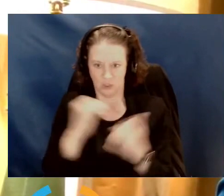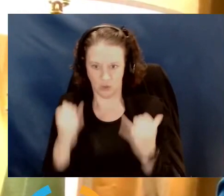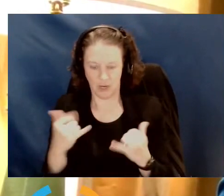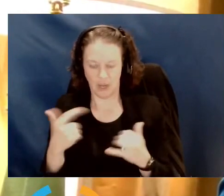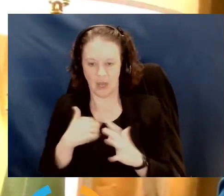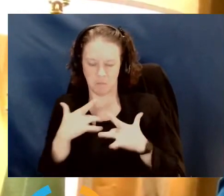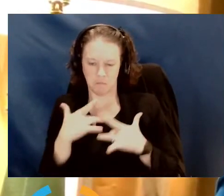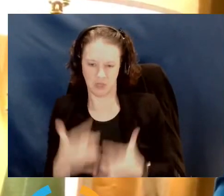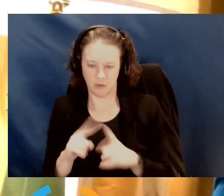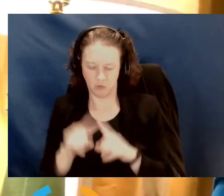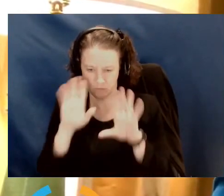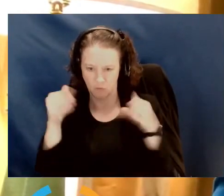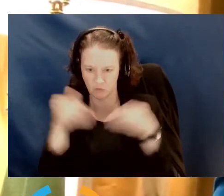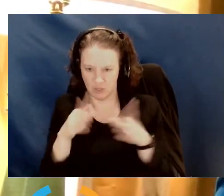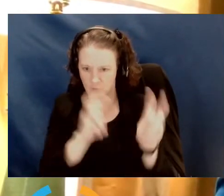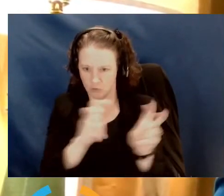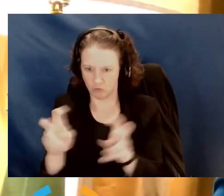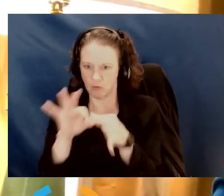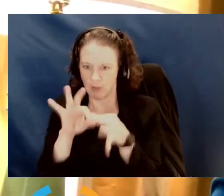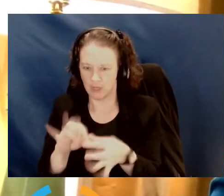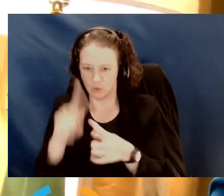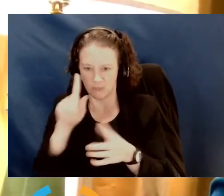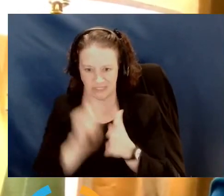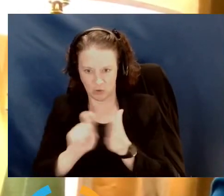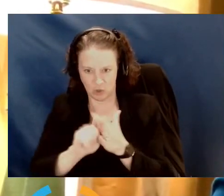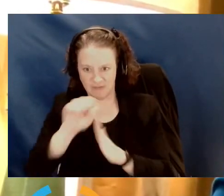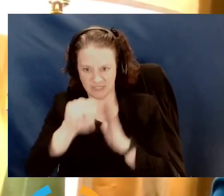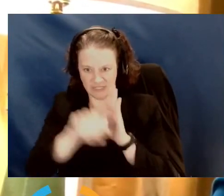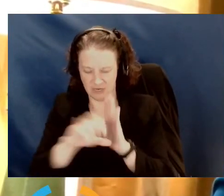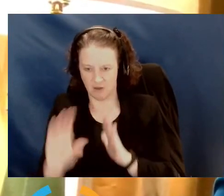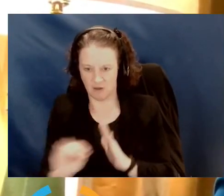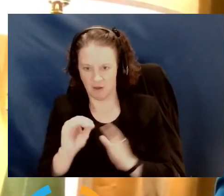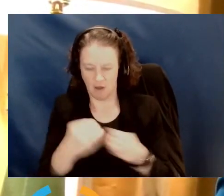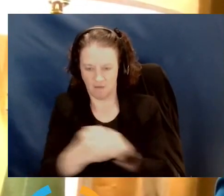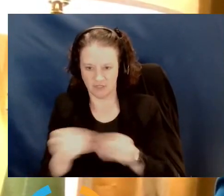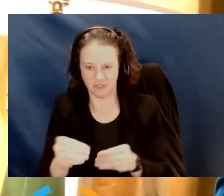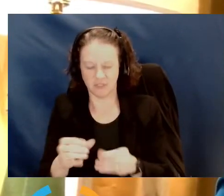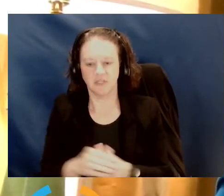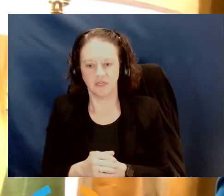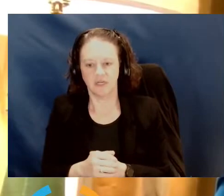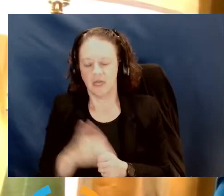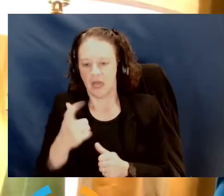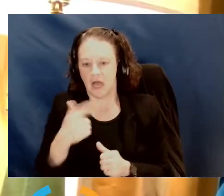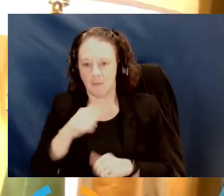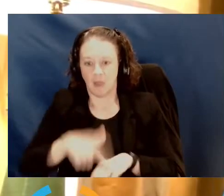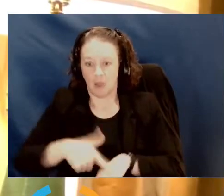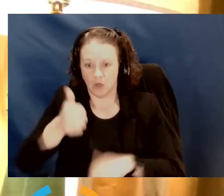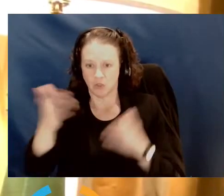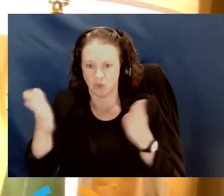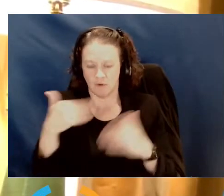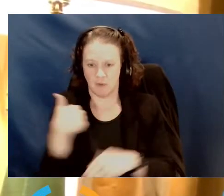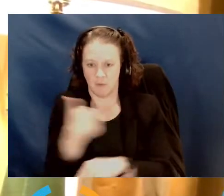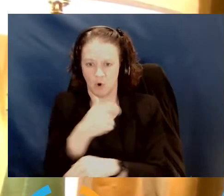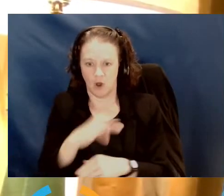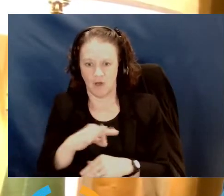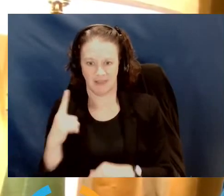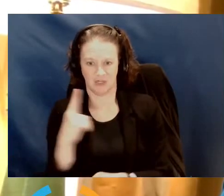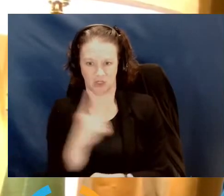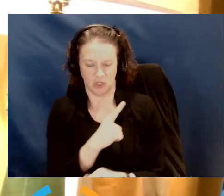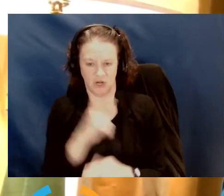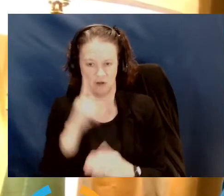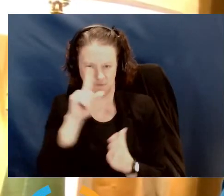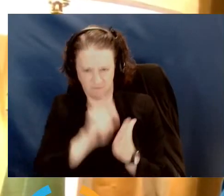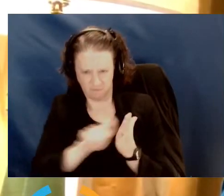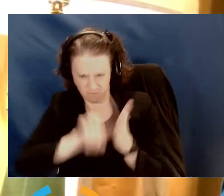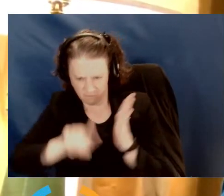office, especially being the longest serving member of the Legislative Audits Committee. The Audits Division is where hard questions